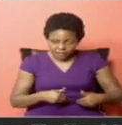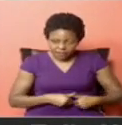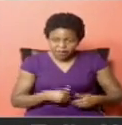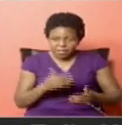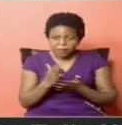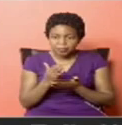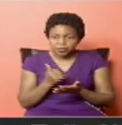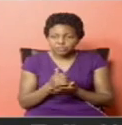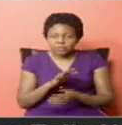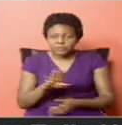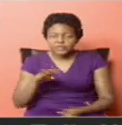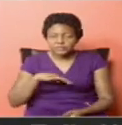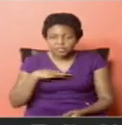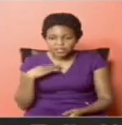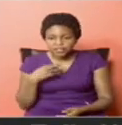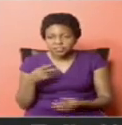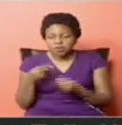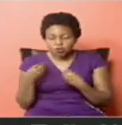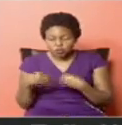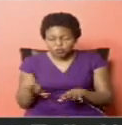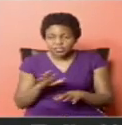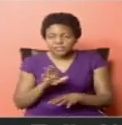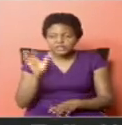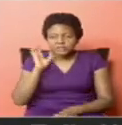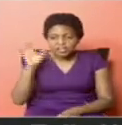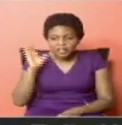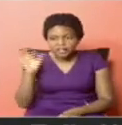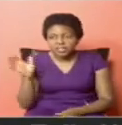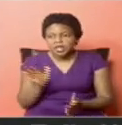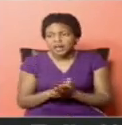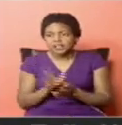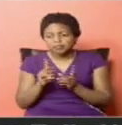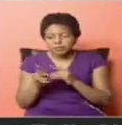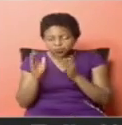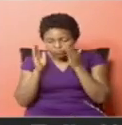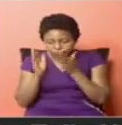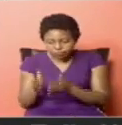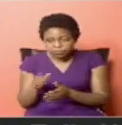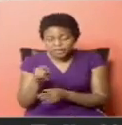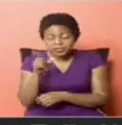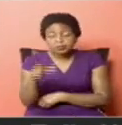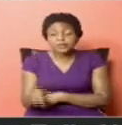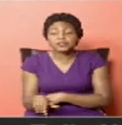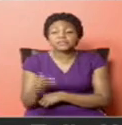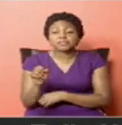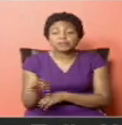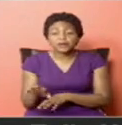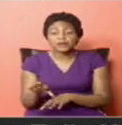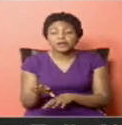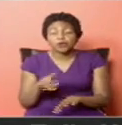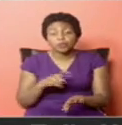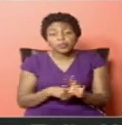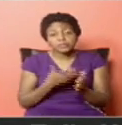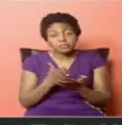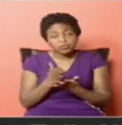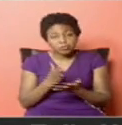of his age, begins to lose his hearing. And people don't pay attention to this person, that the person has